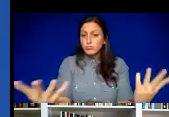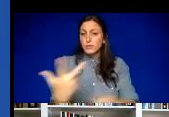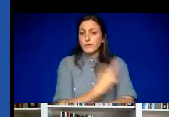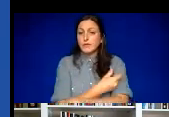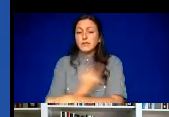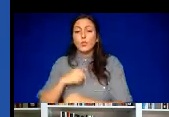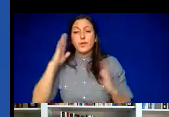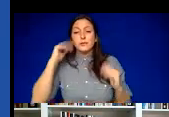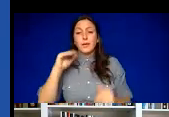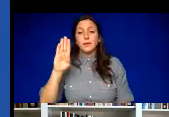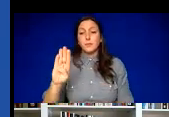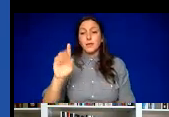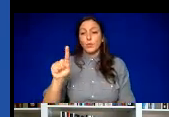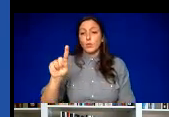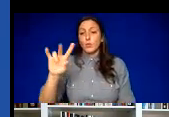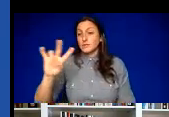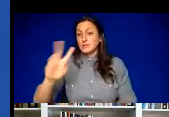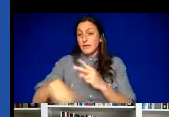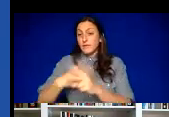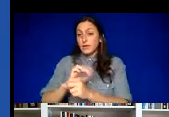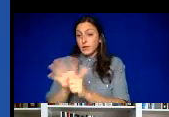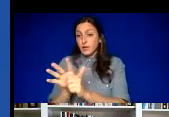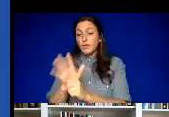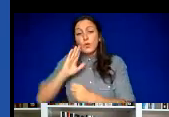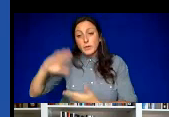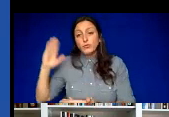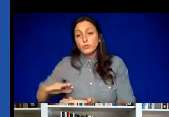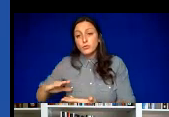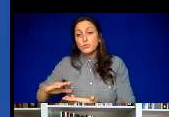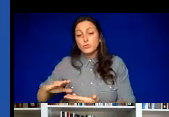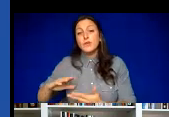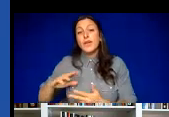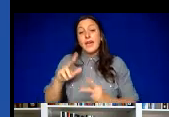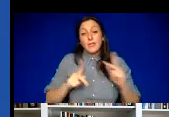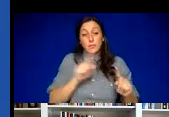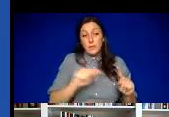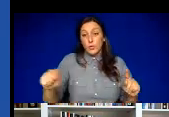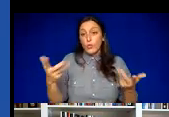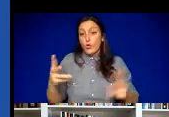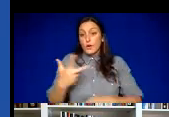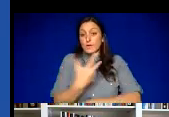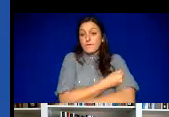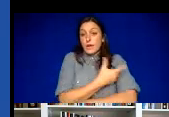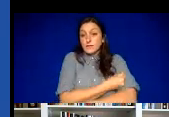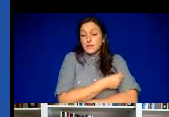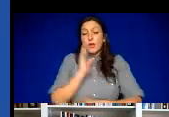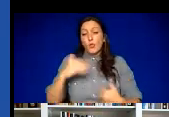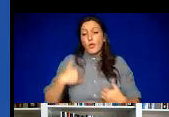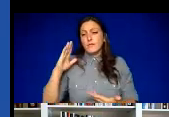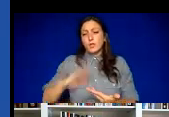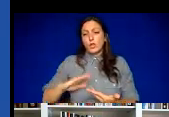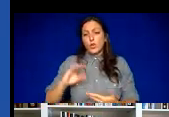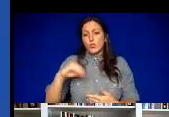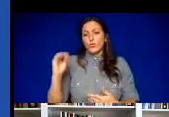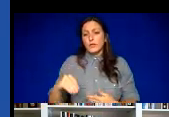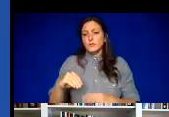B117 to be reduced, and that people who are vaccinated will have very low rates of infection.